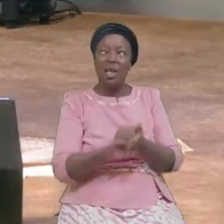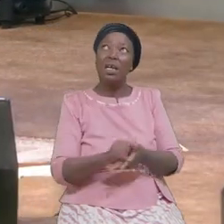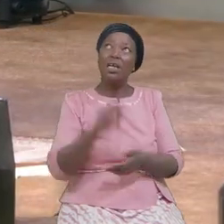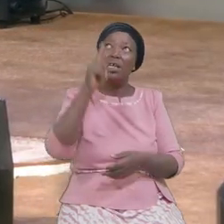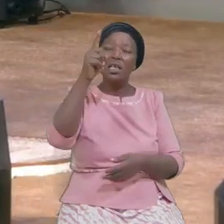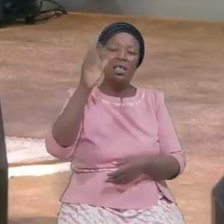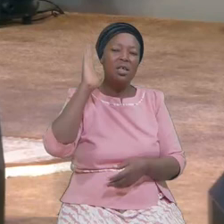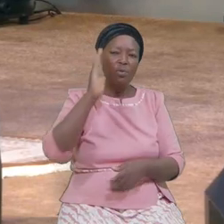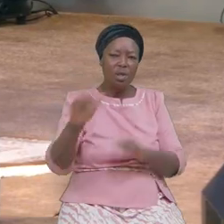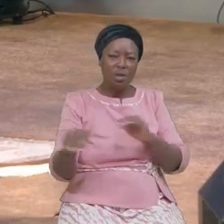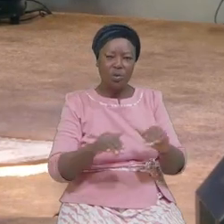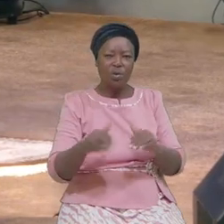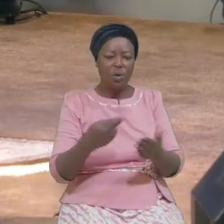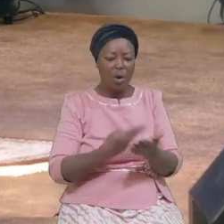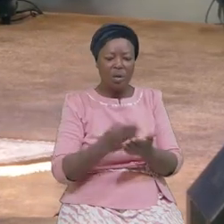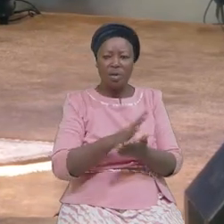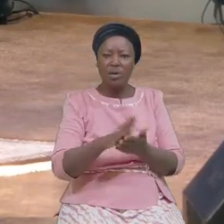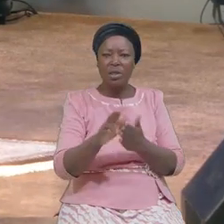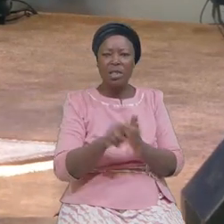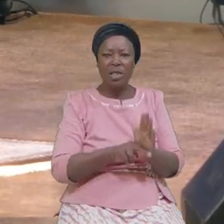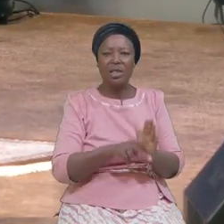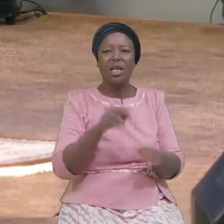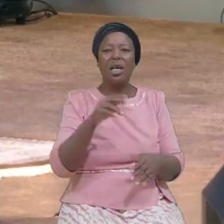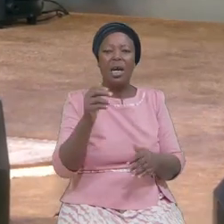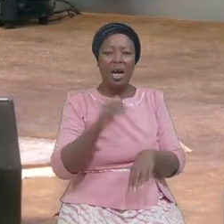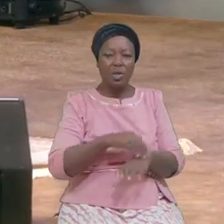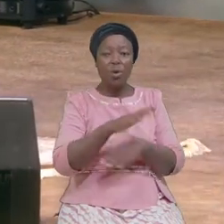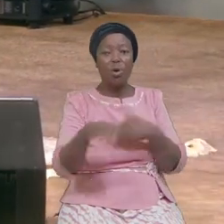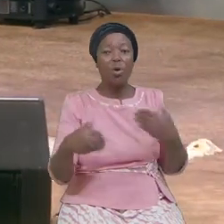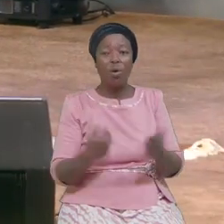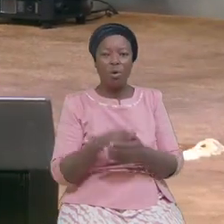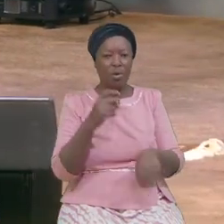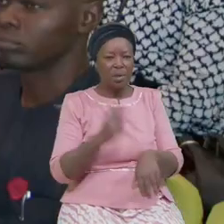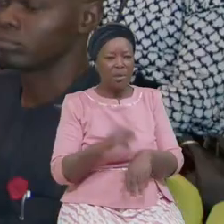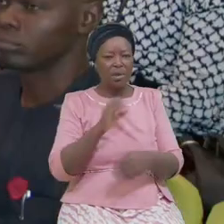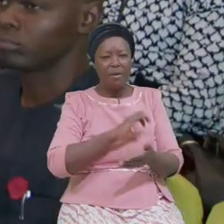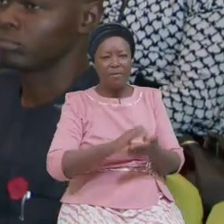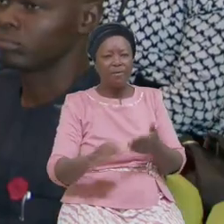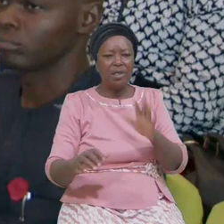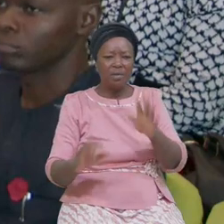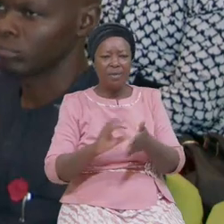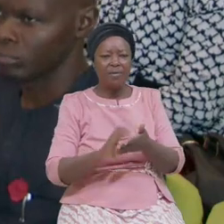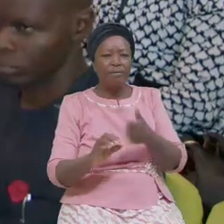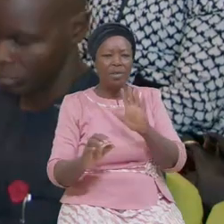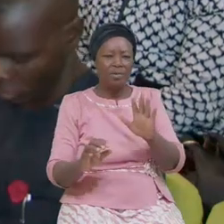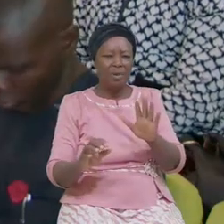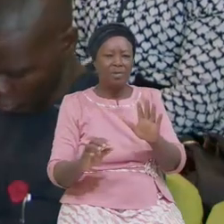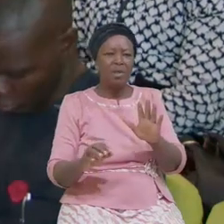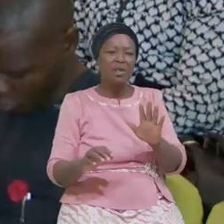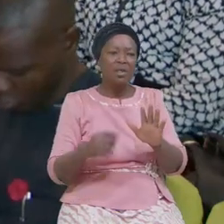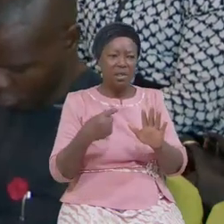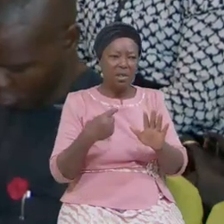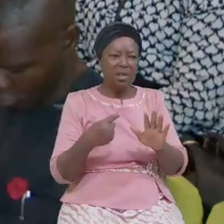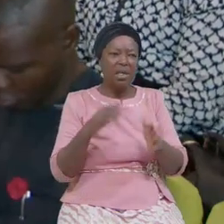would do righteousness at all times. Look at verse 5. In verse 5 it says